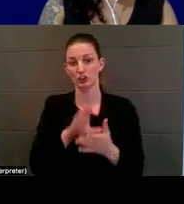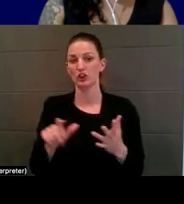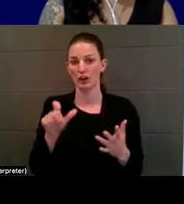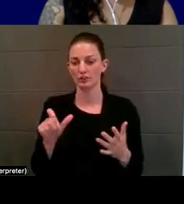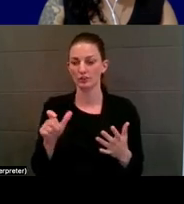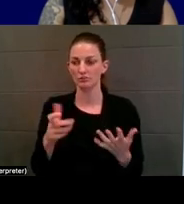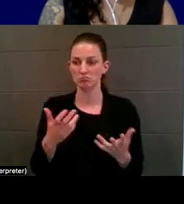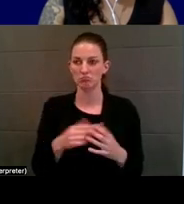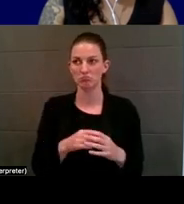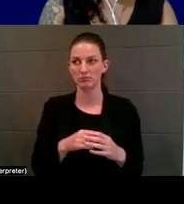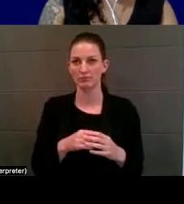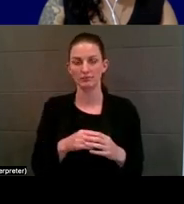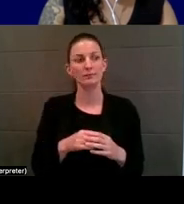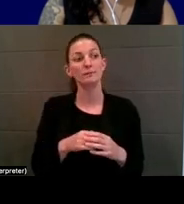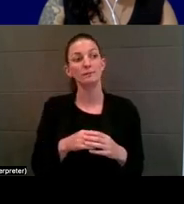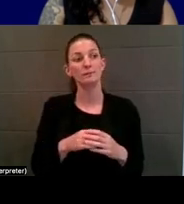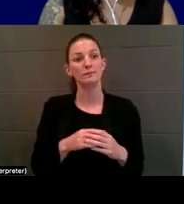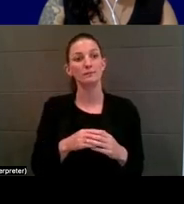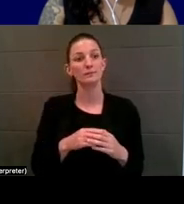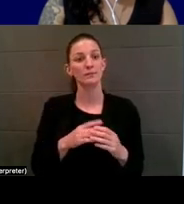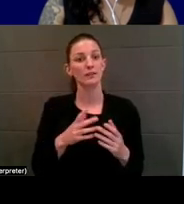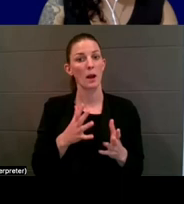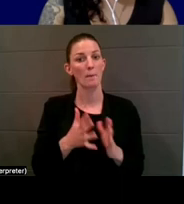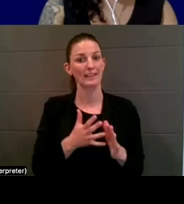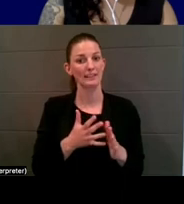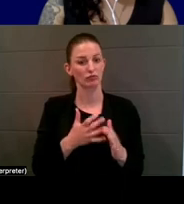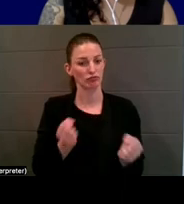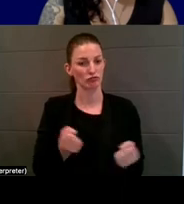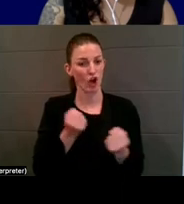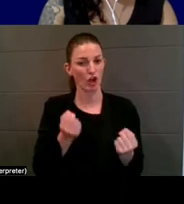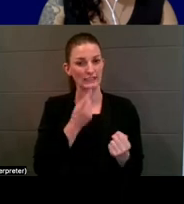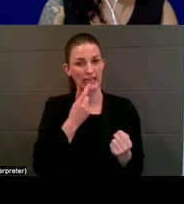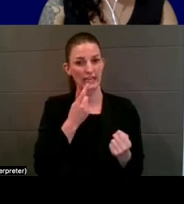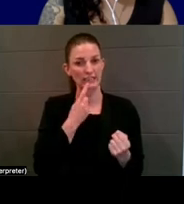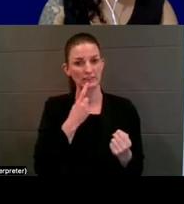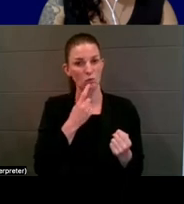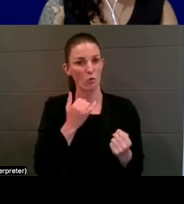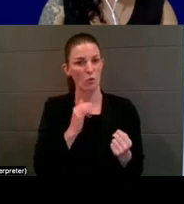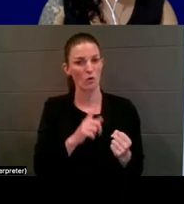Mm-hmm. Is it a big taste? Like, do you think of things in terms of,